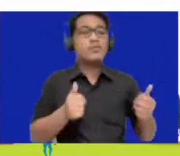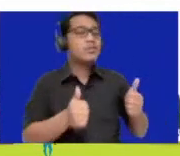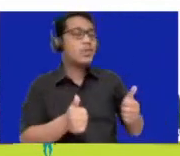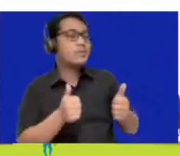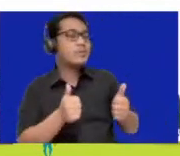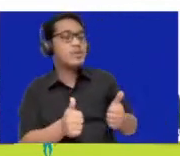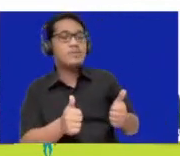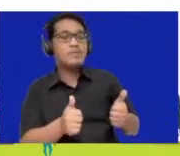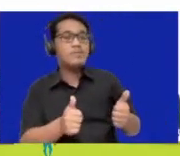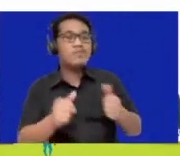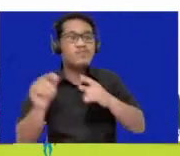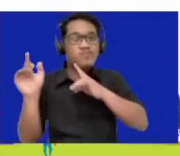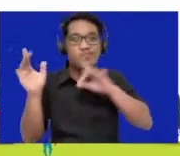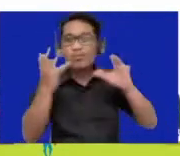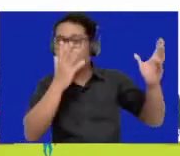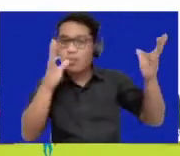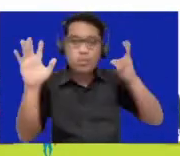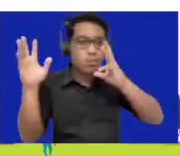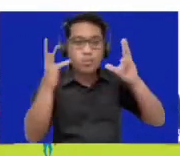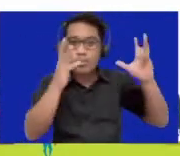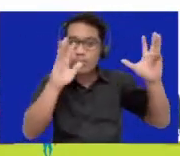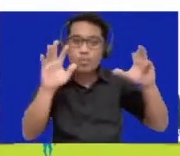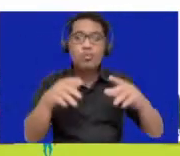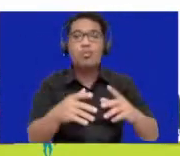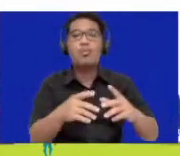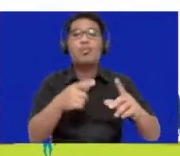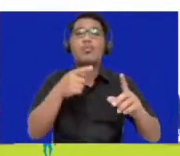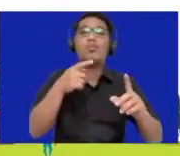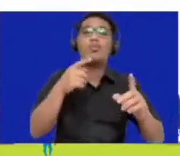in the southwestern part of the country. And we'll